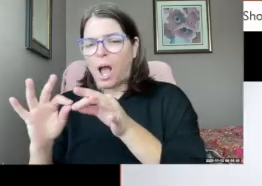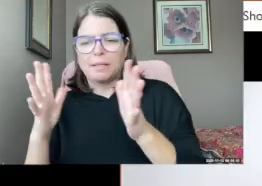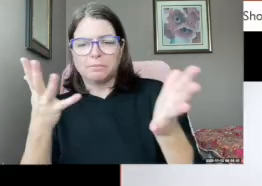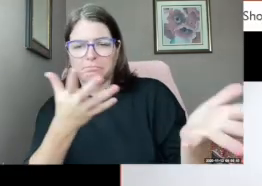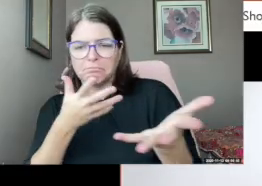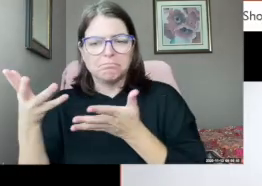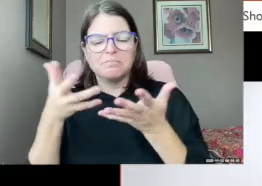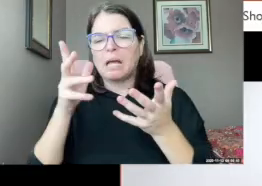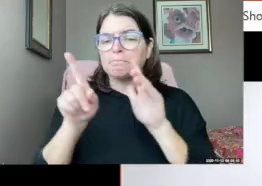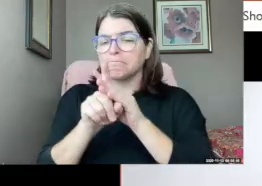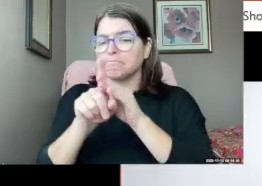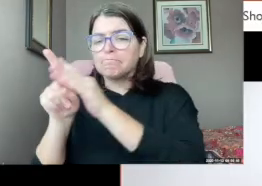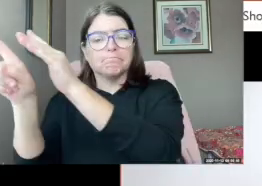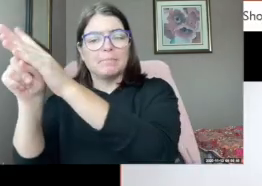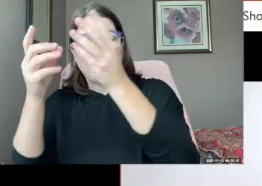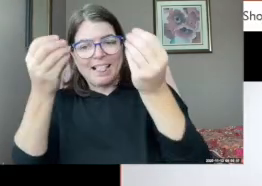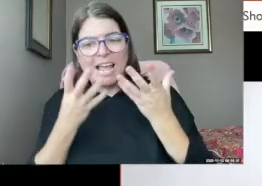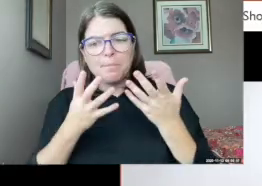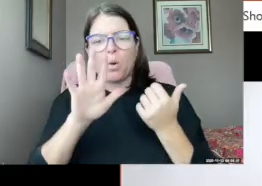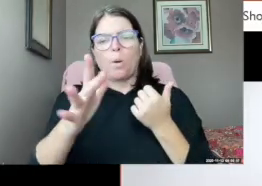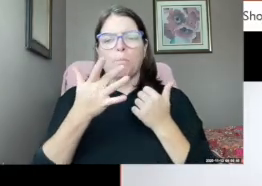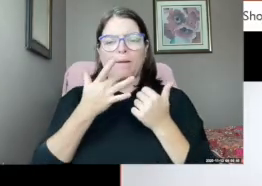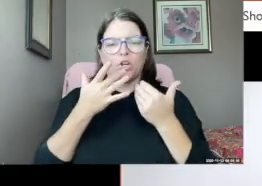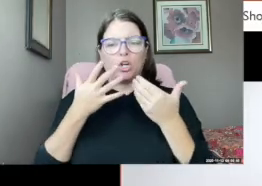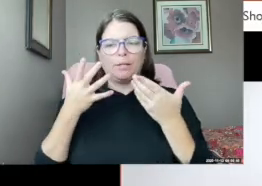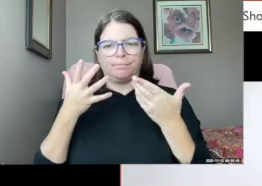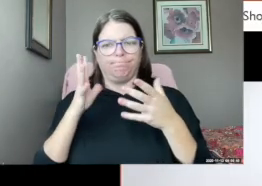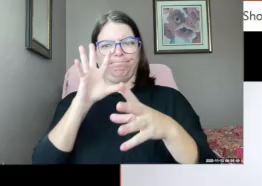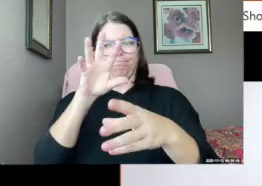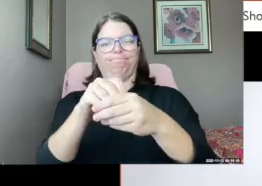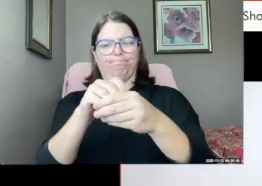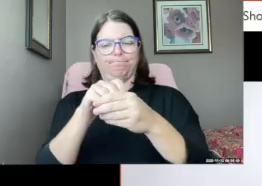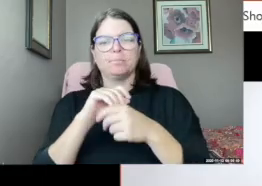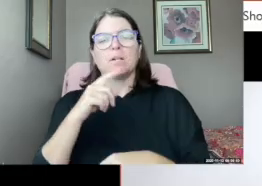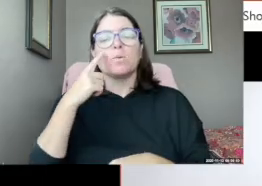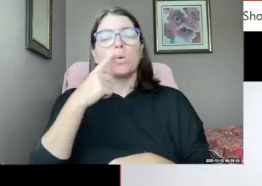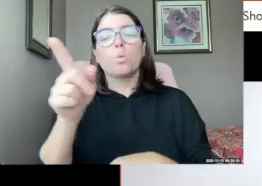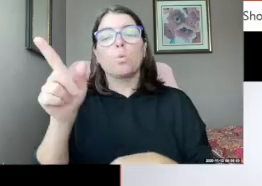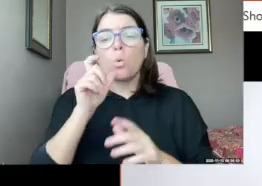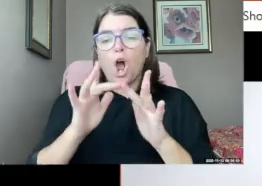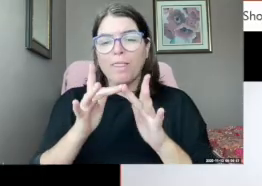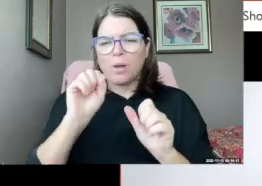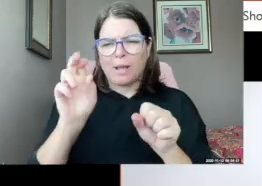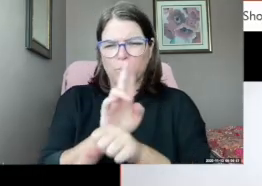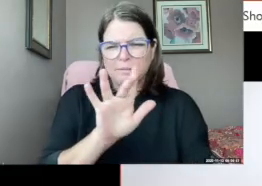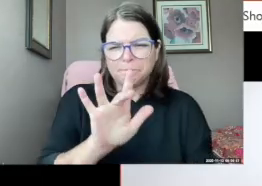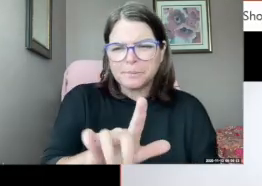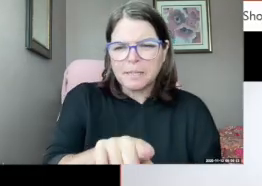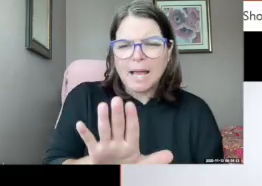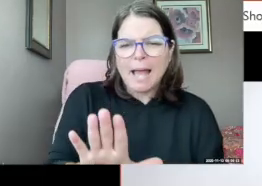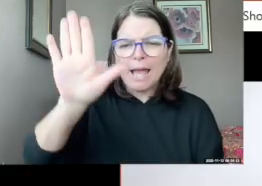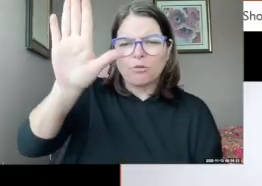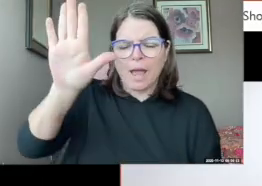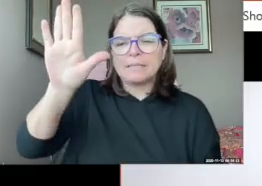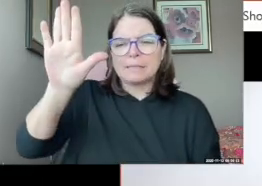And when those arise, just let us know how you want to participate. For those online, you'll use a hand raise feature